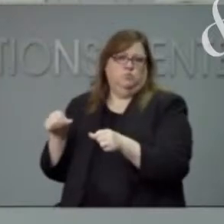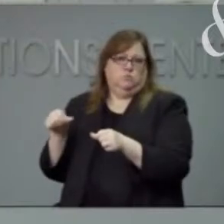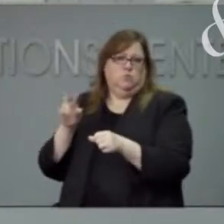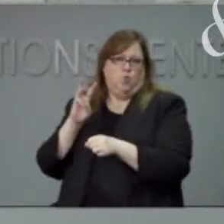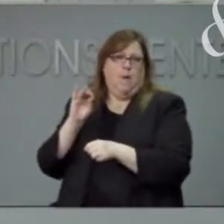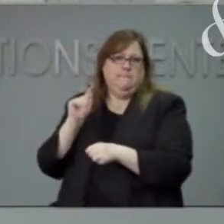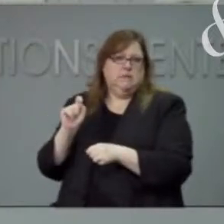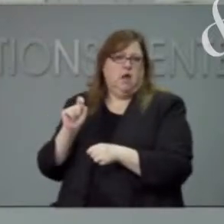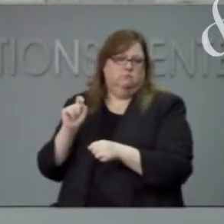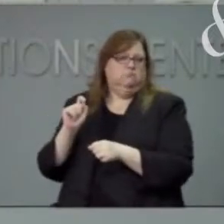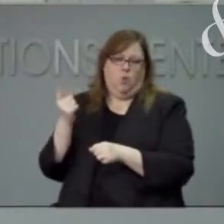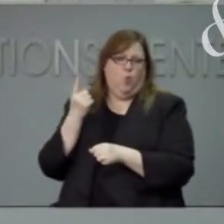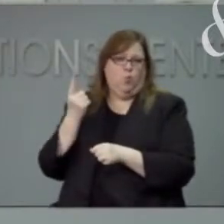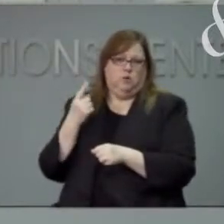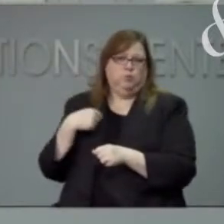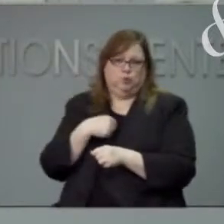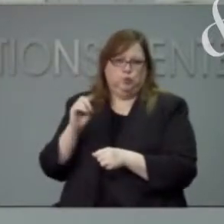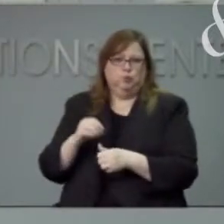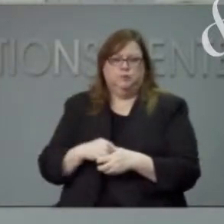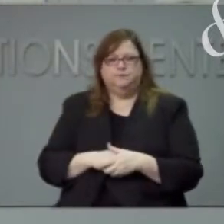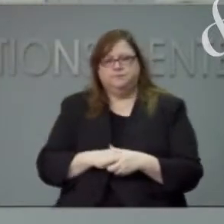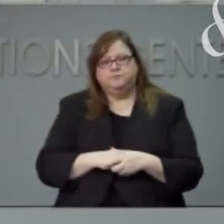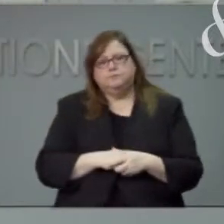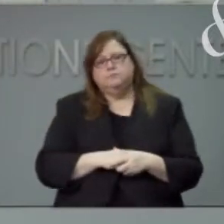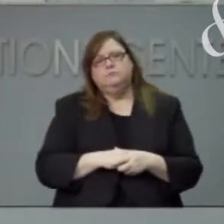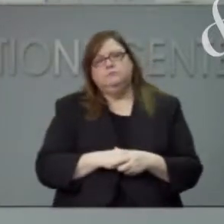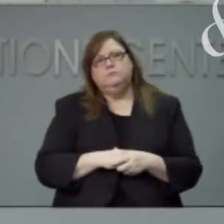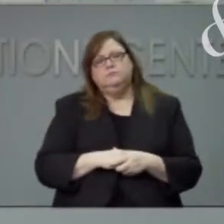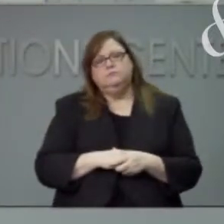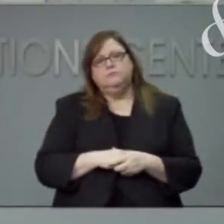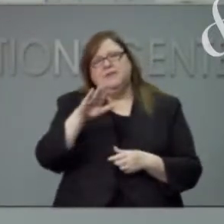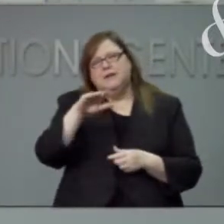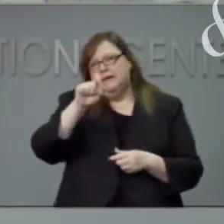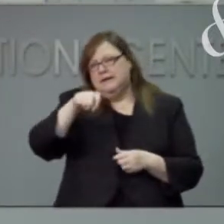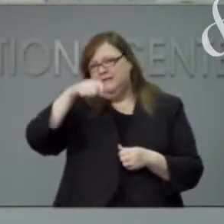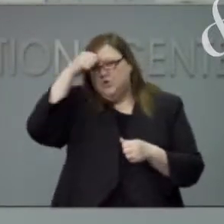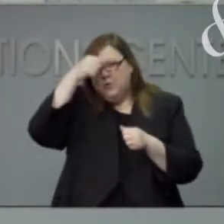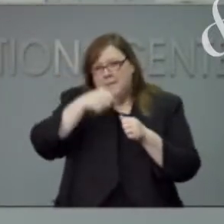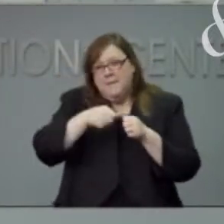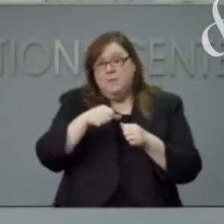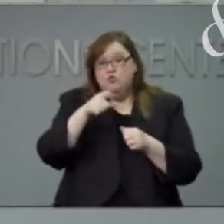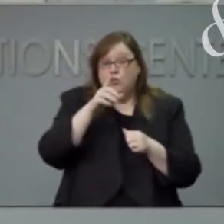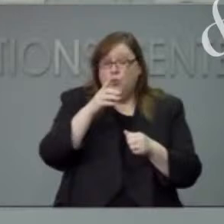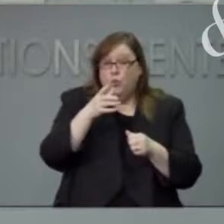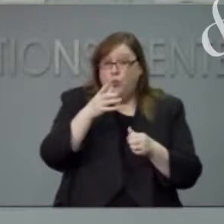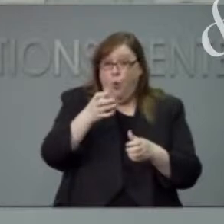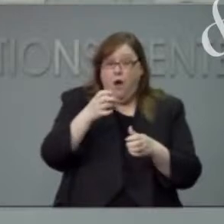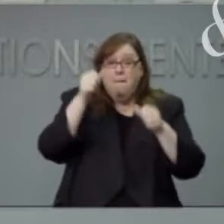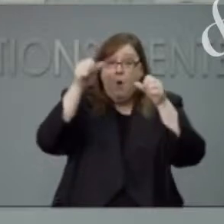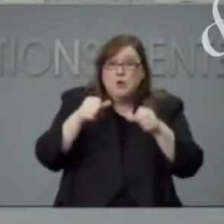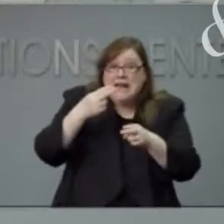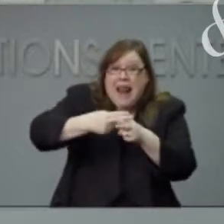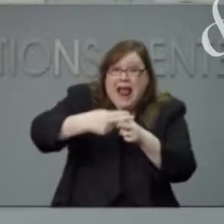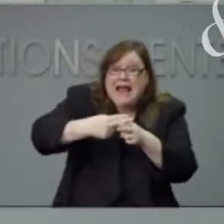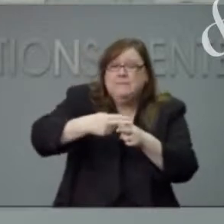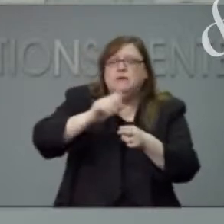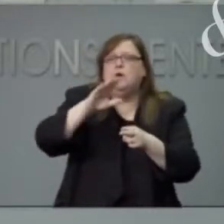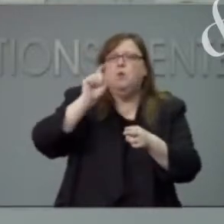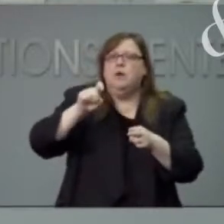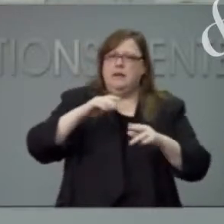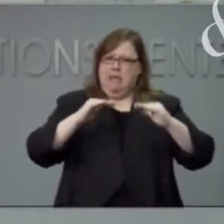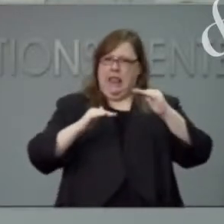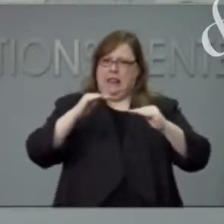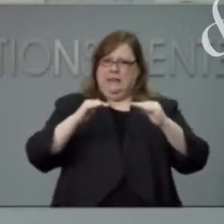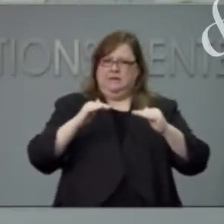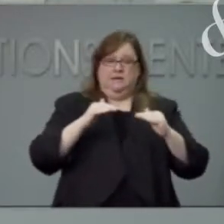but we have to remember we've always needed to balance transparency and wanting more data with personal privacy, right?